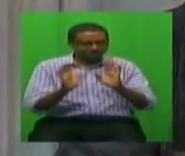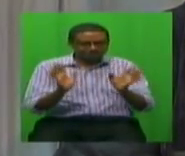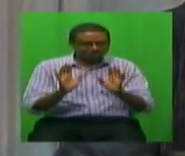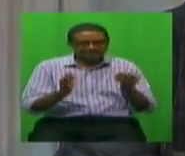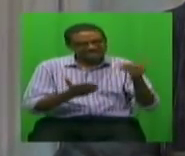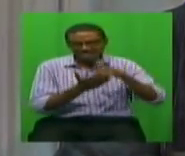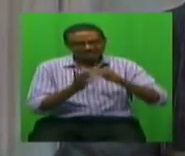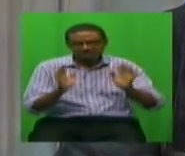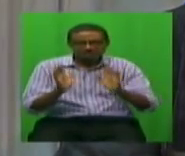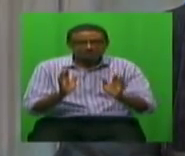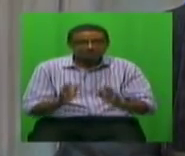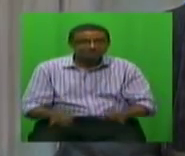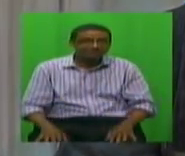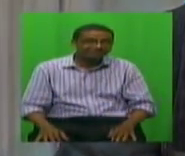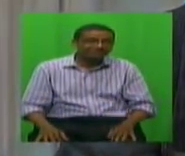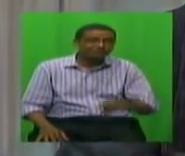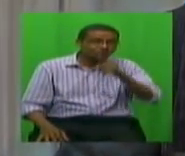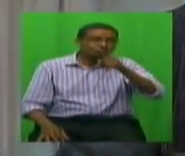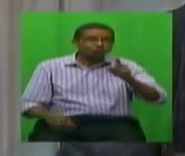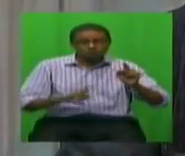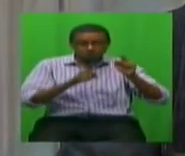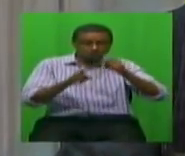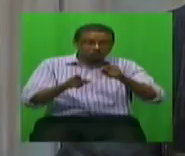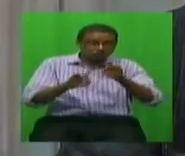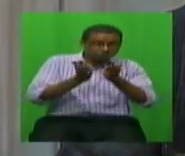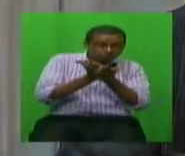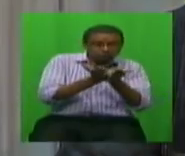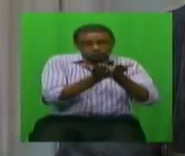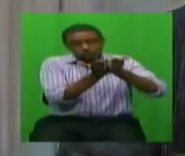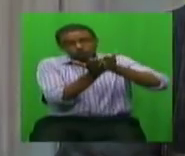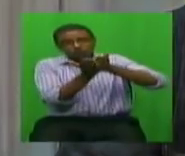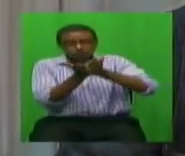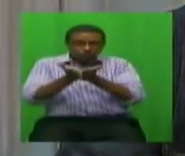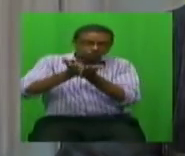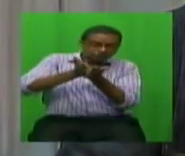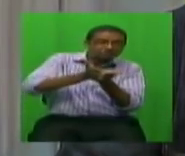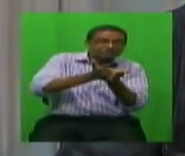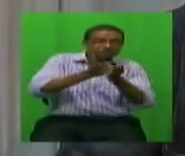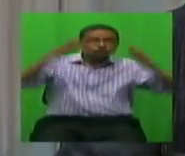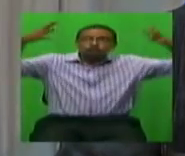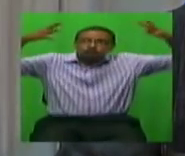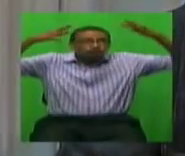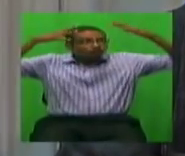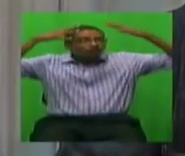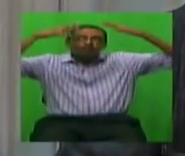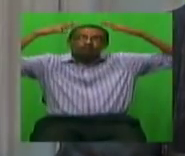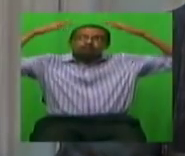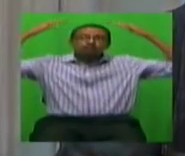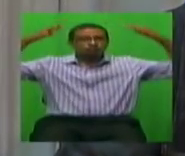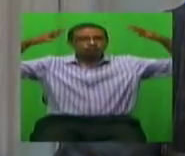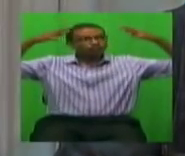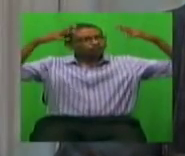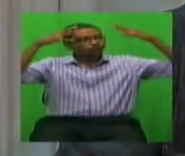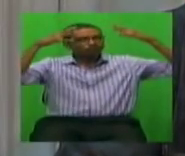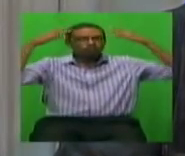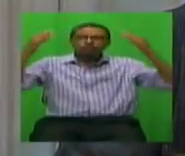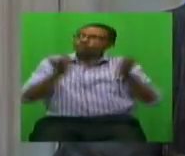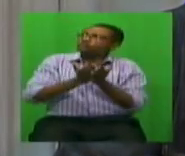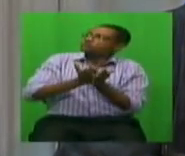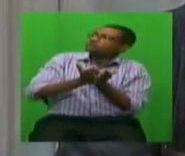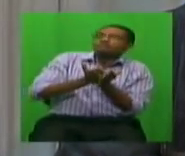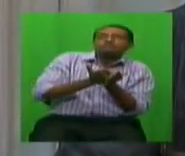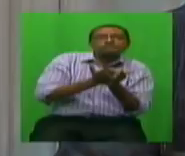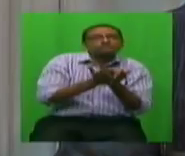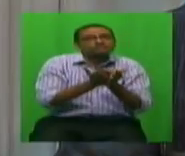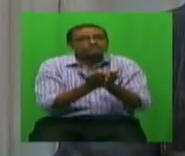You go in there with a pirogue and you find that between vines and weed and pieces of branches and so